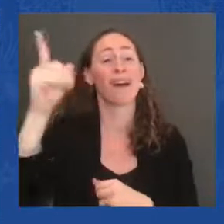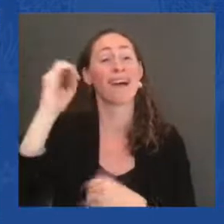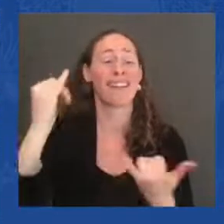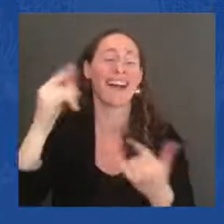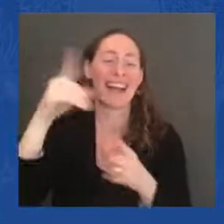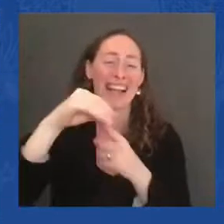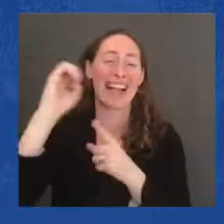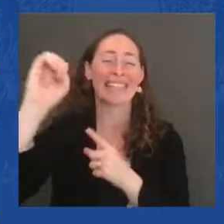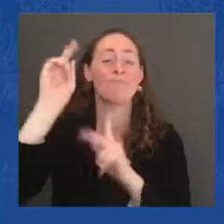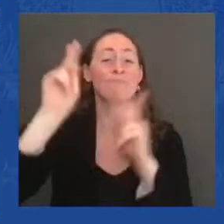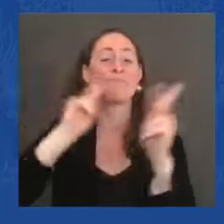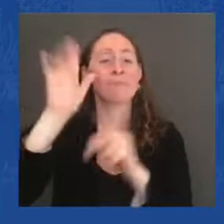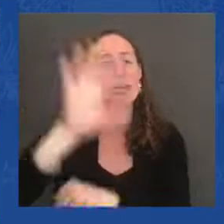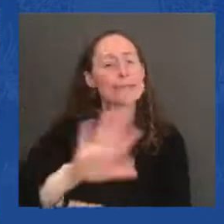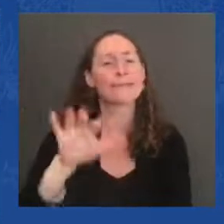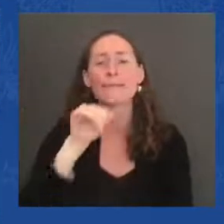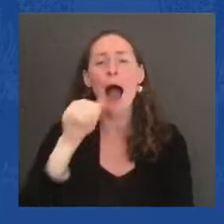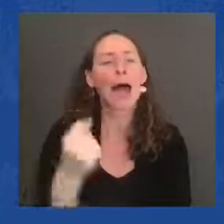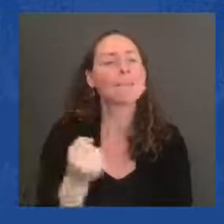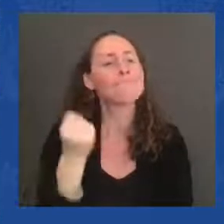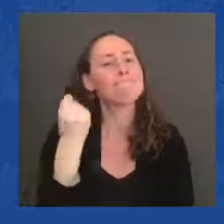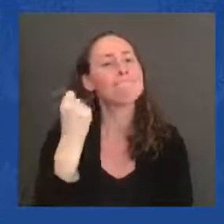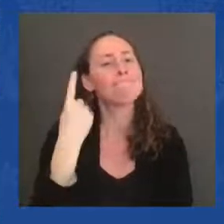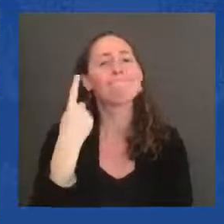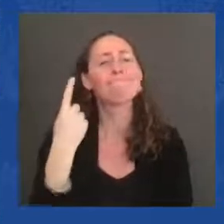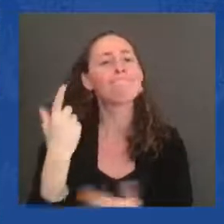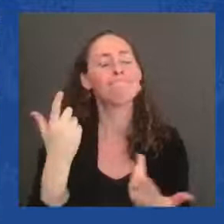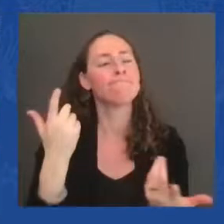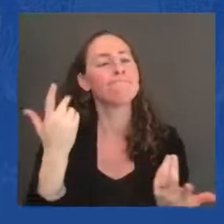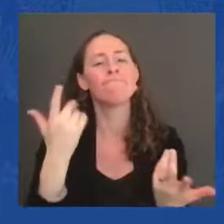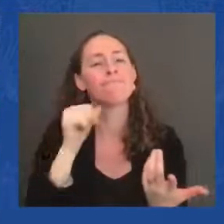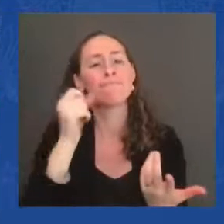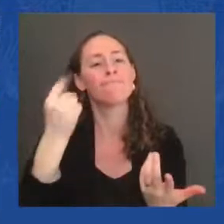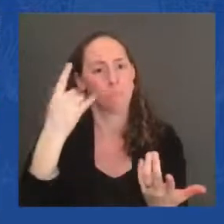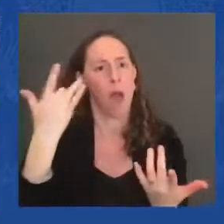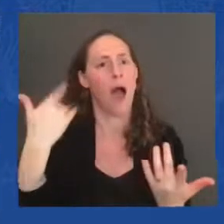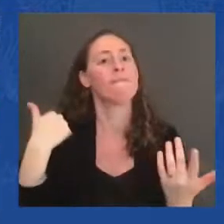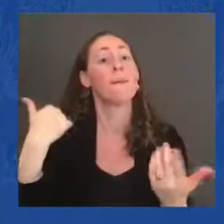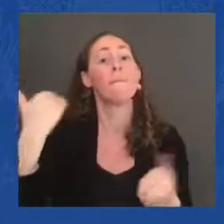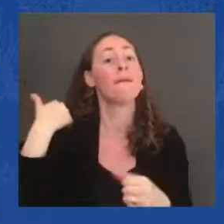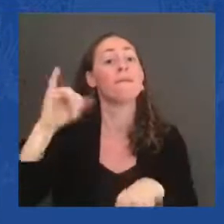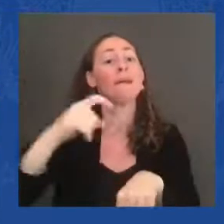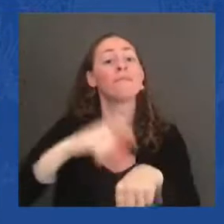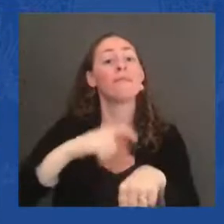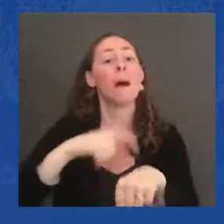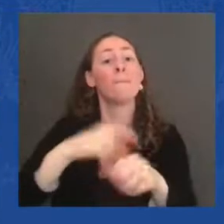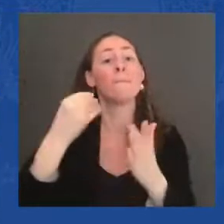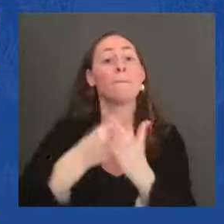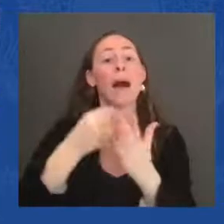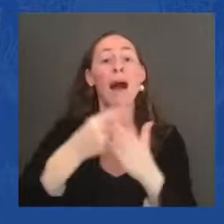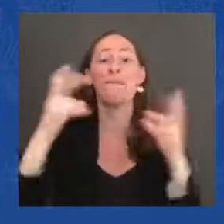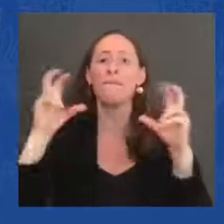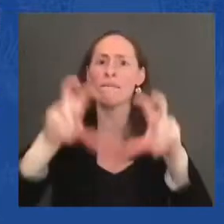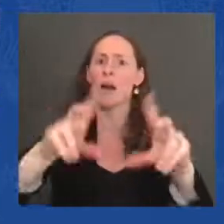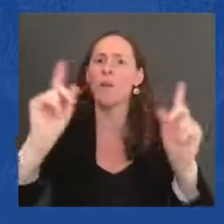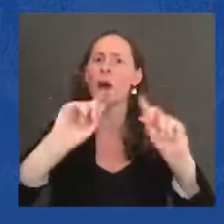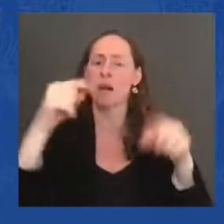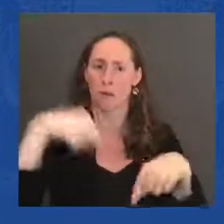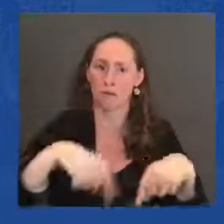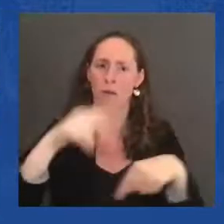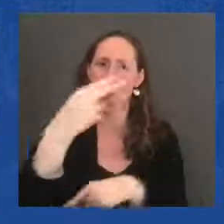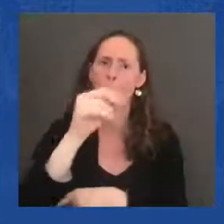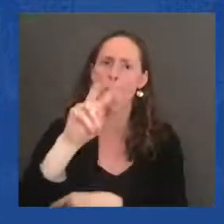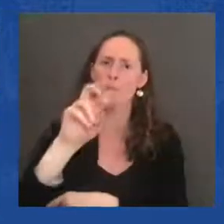Dam to a whole range of other things out here, a lot of people south of you wouldn't have any water. And how valuable and serious